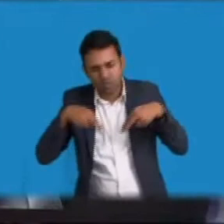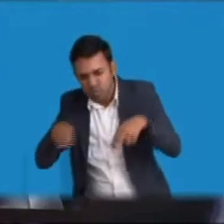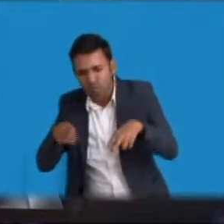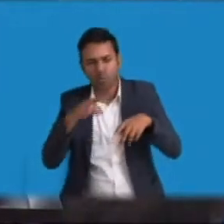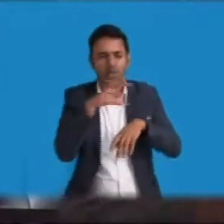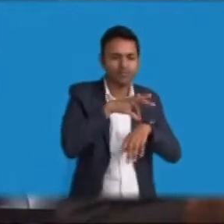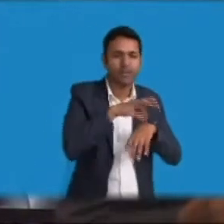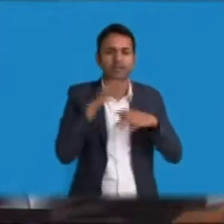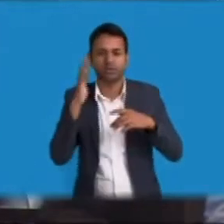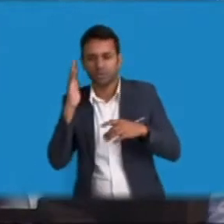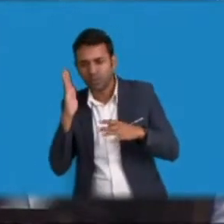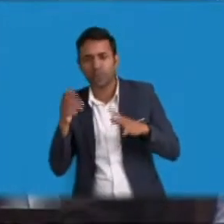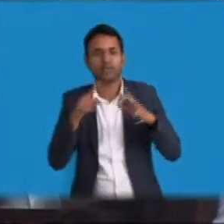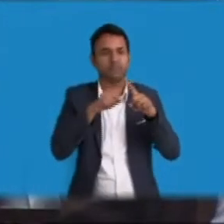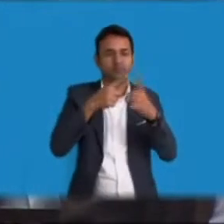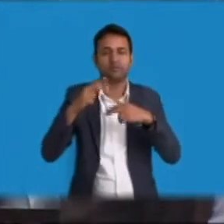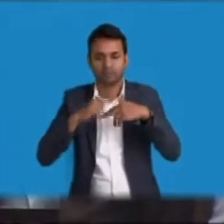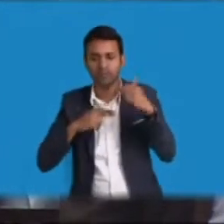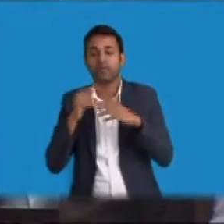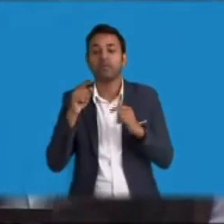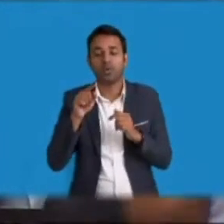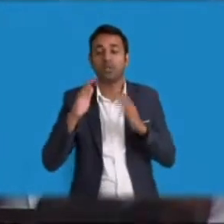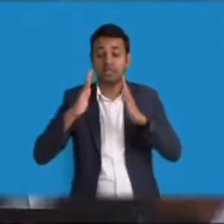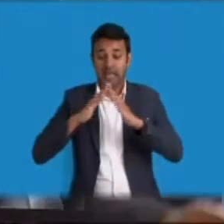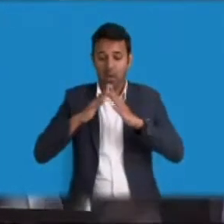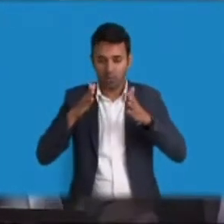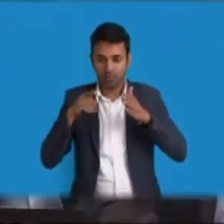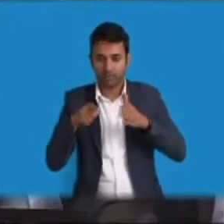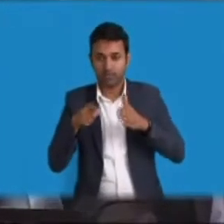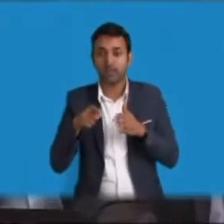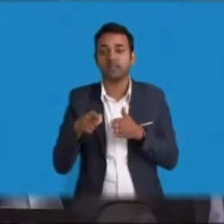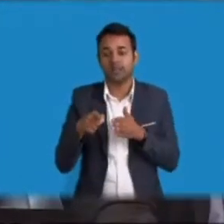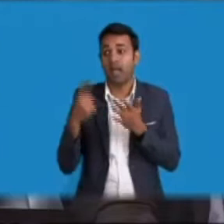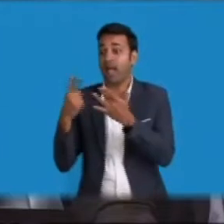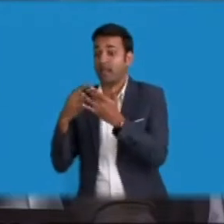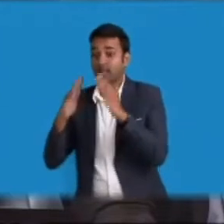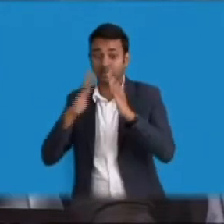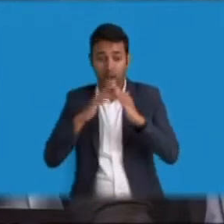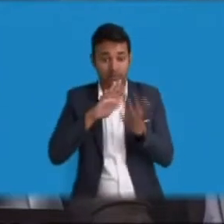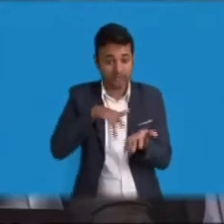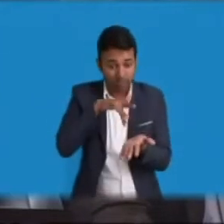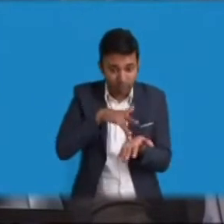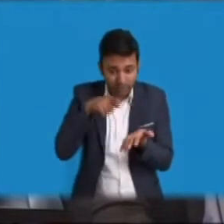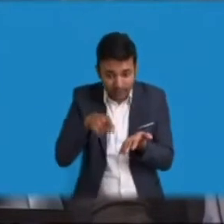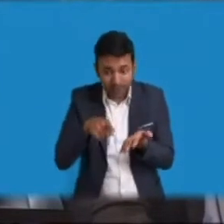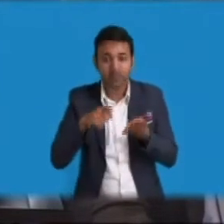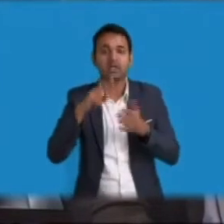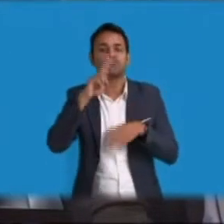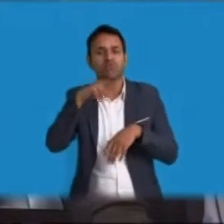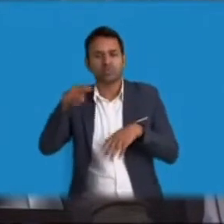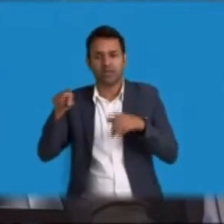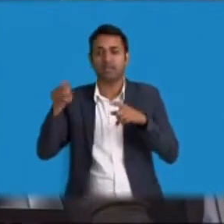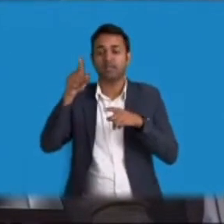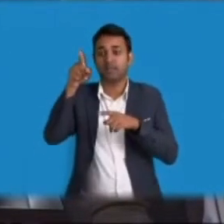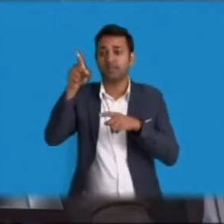Madam Speaker, let me now turn to the remaining towns in the Central Division. Nassori. The new Nassori market is now regarded